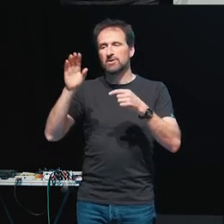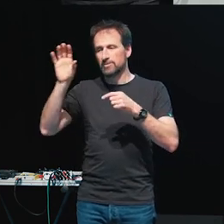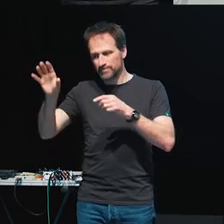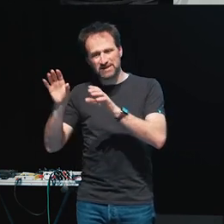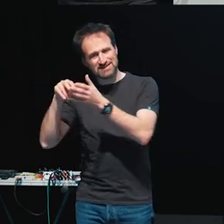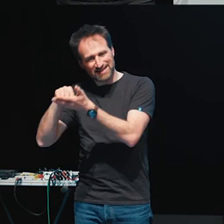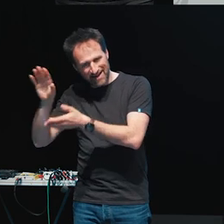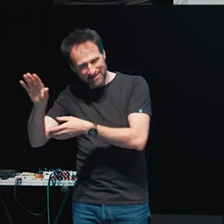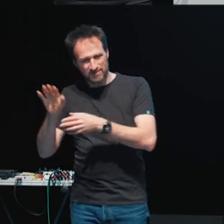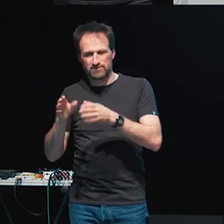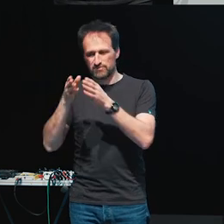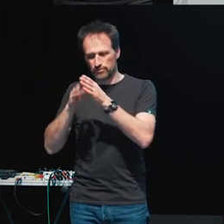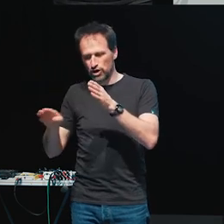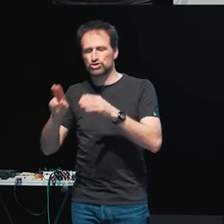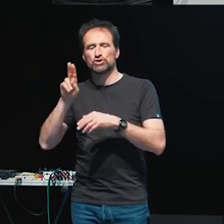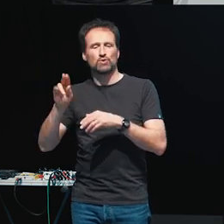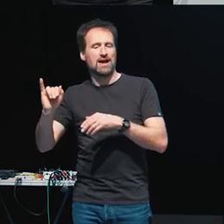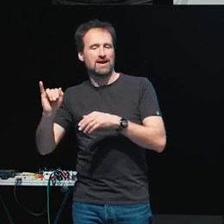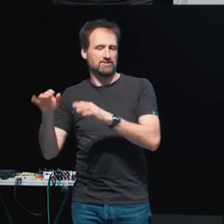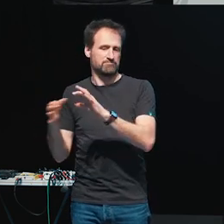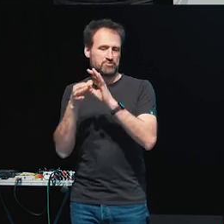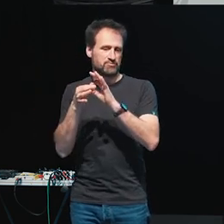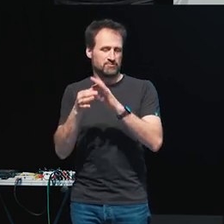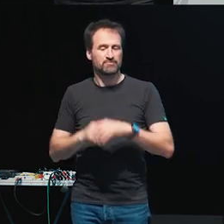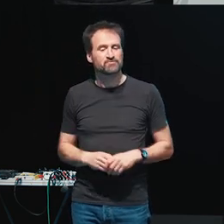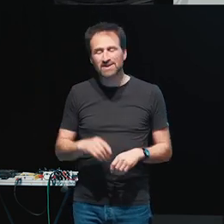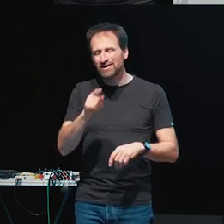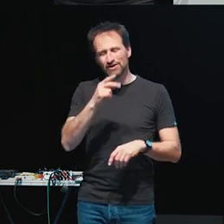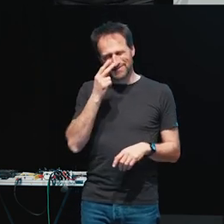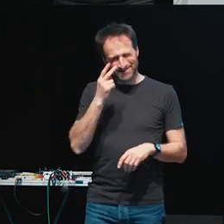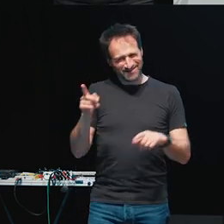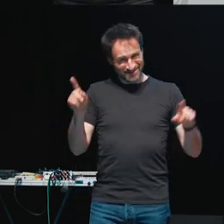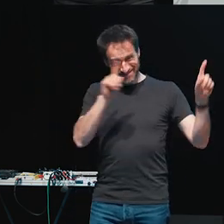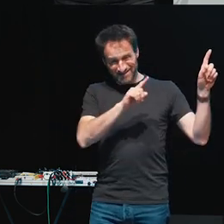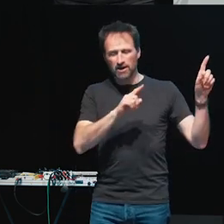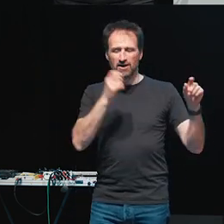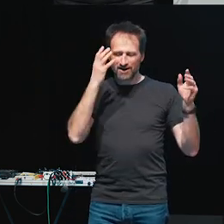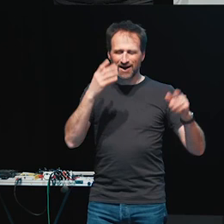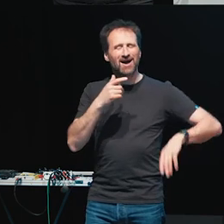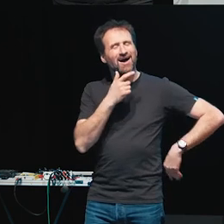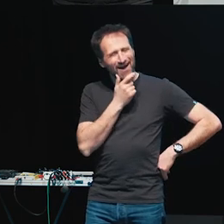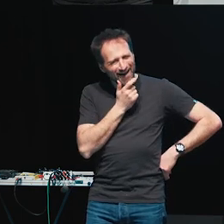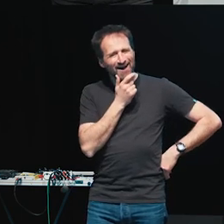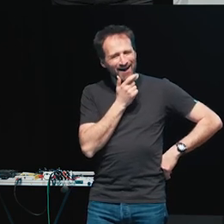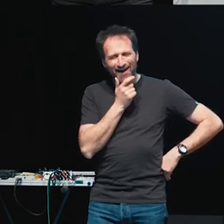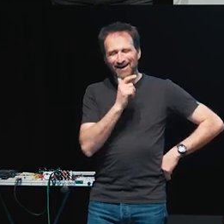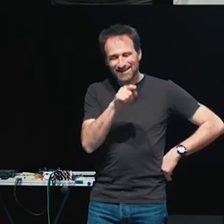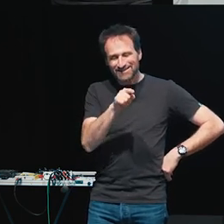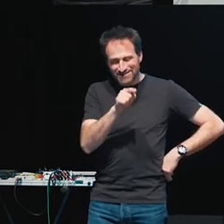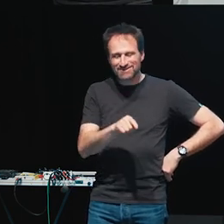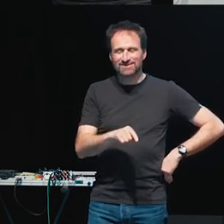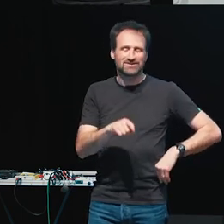look closely at all of this, you will see something really, really familiar. And of course, you're right. This is your classic Flux